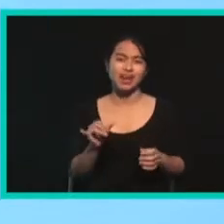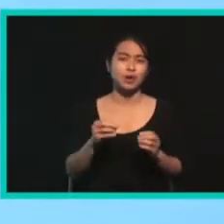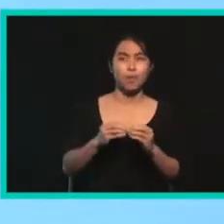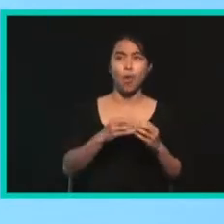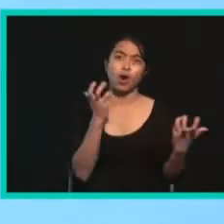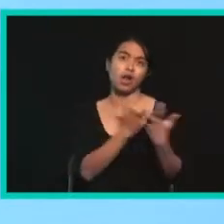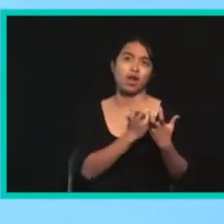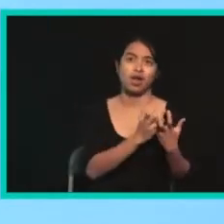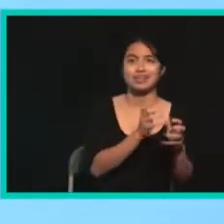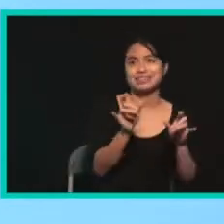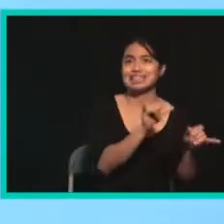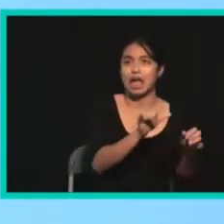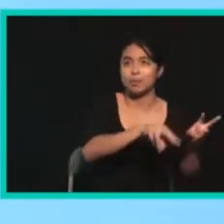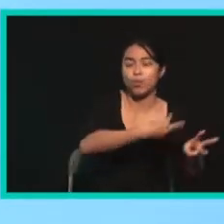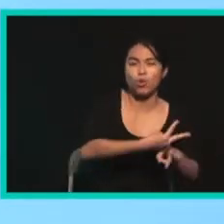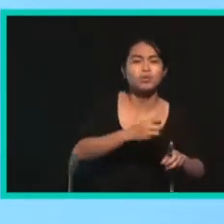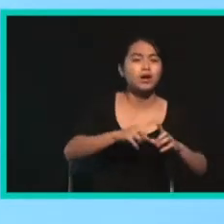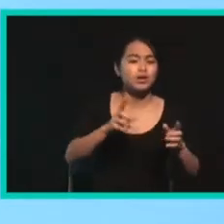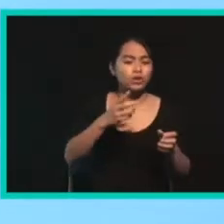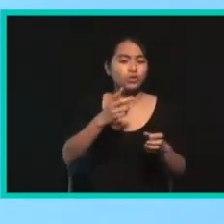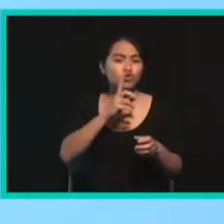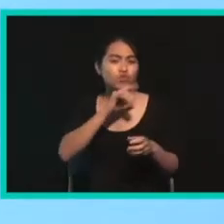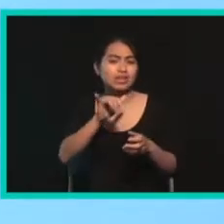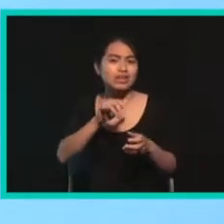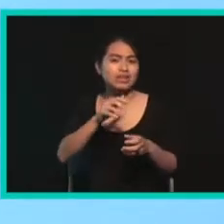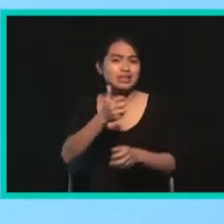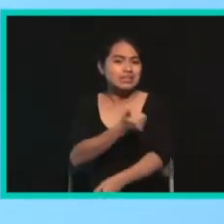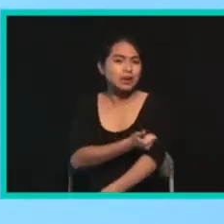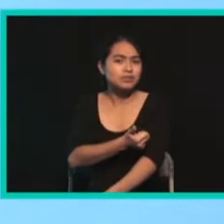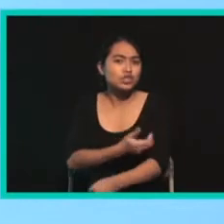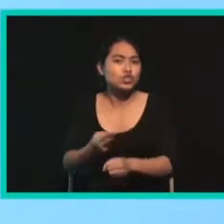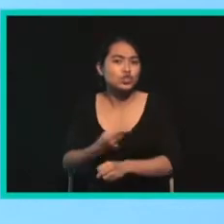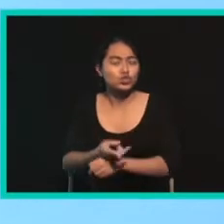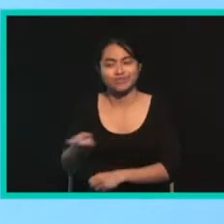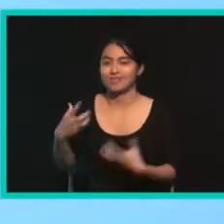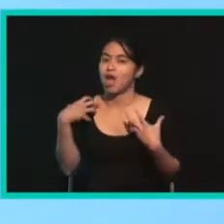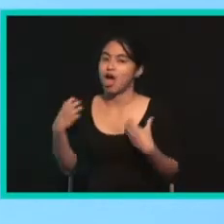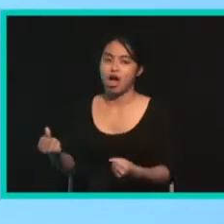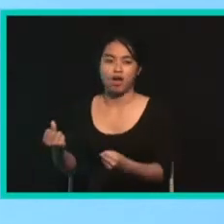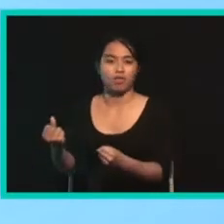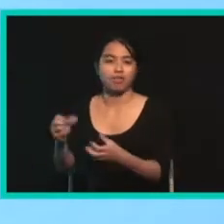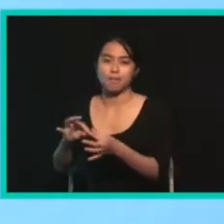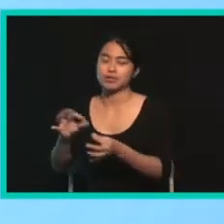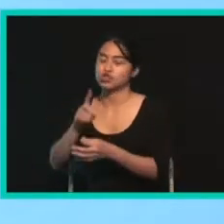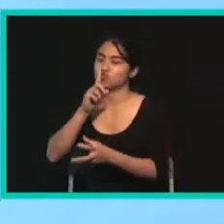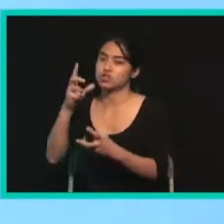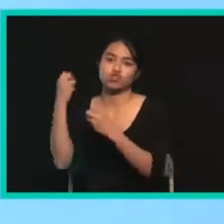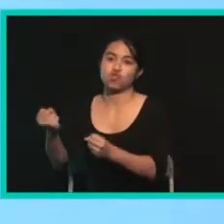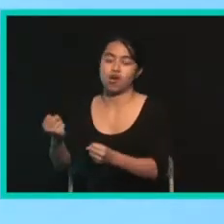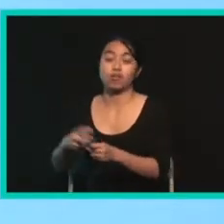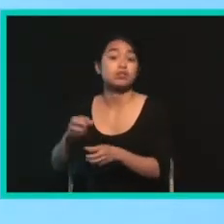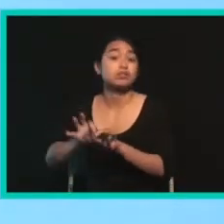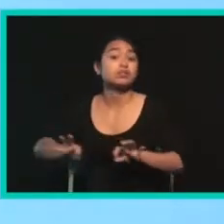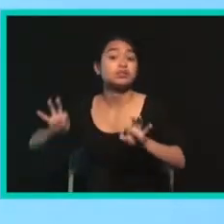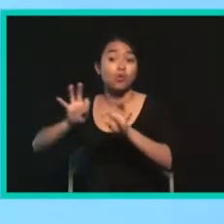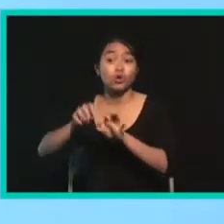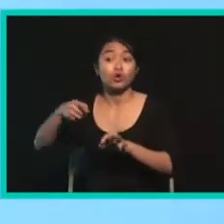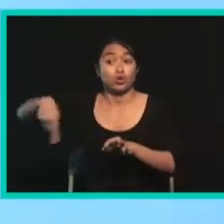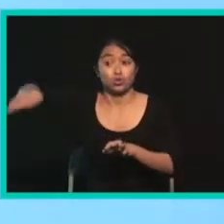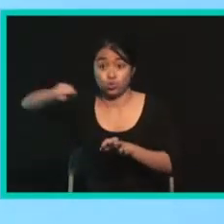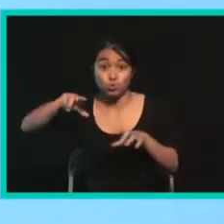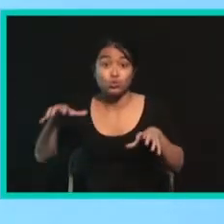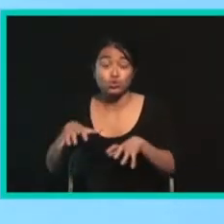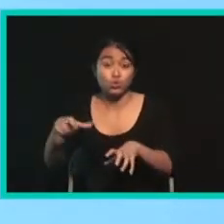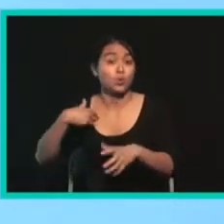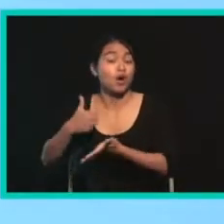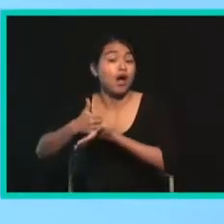like the world. But when it comes to substance use, the health message is still really strong. And so that is an important thing that you guys are doing, is actually helping